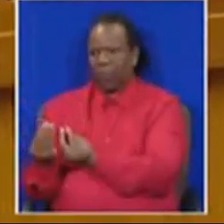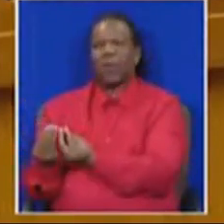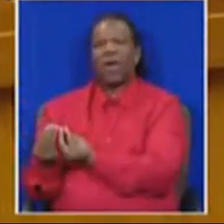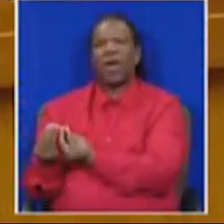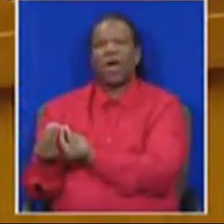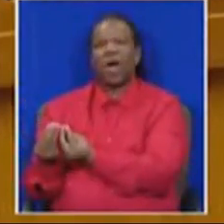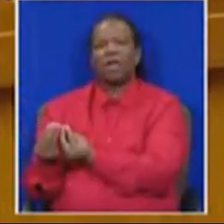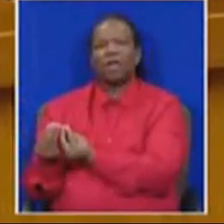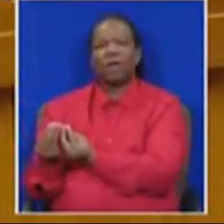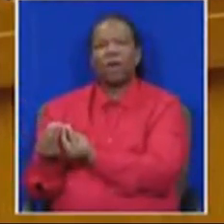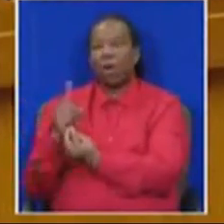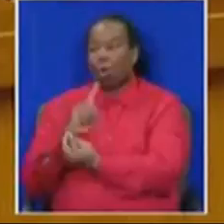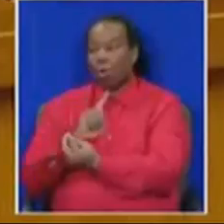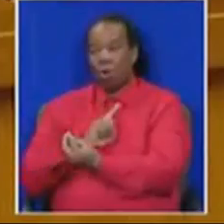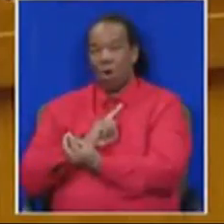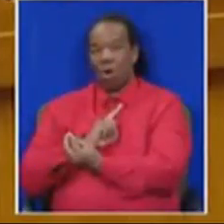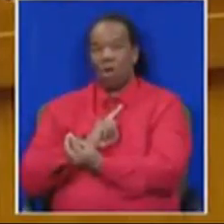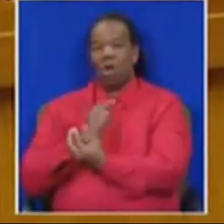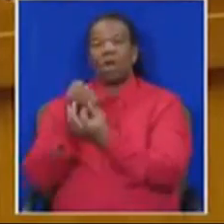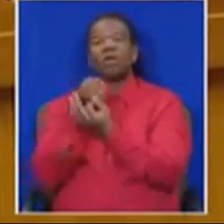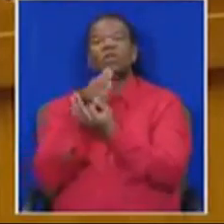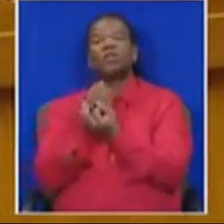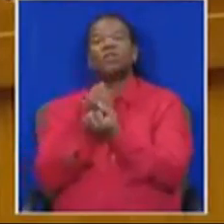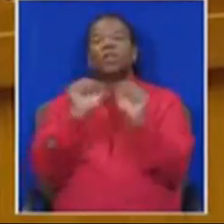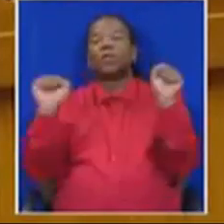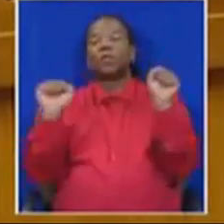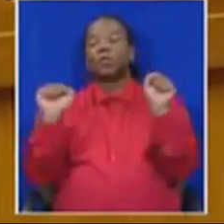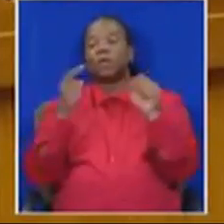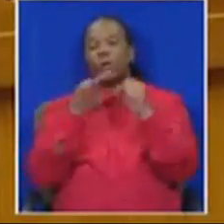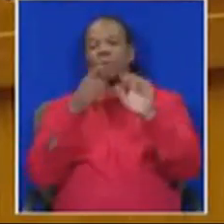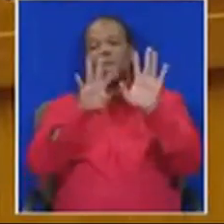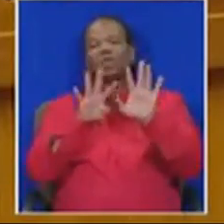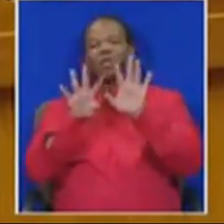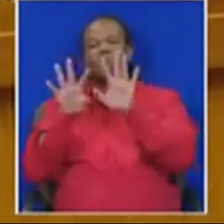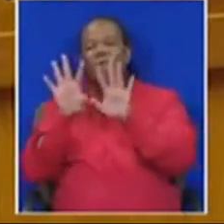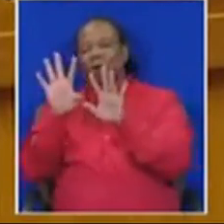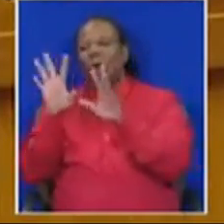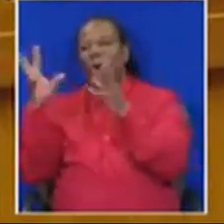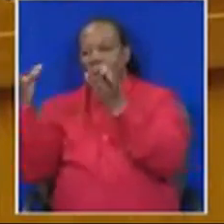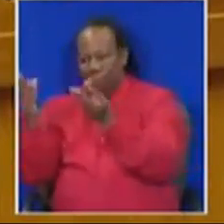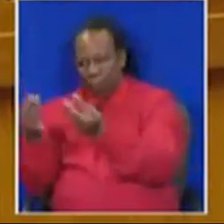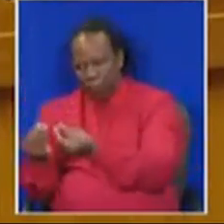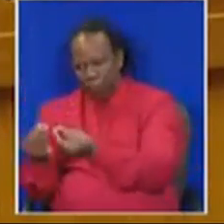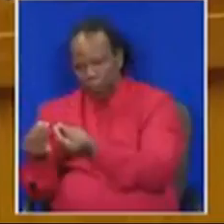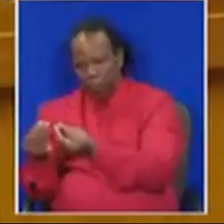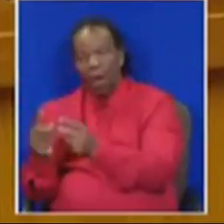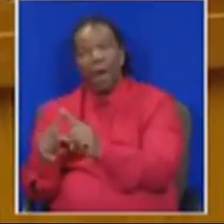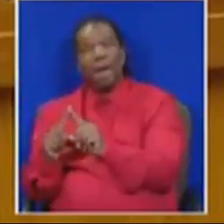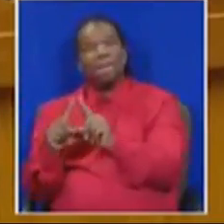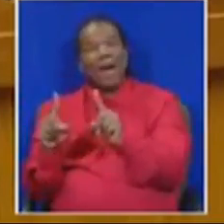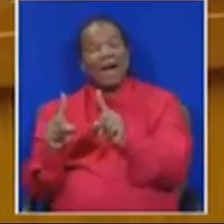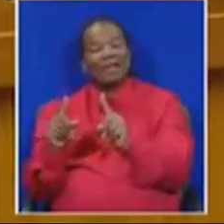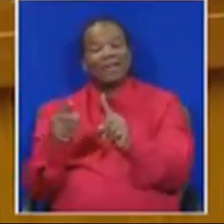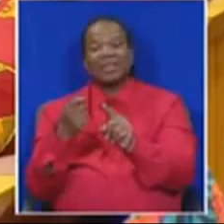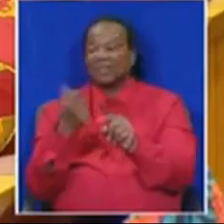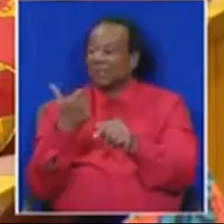the democratic breakthrough of 1994, we have seen reverses in recent